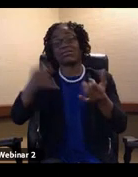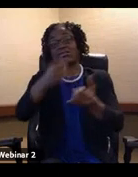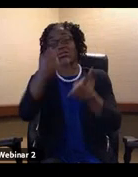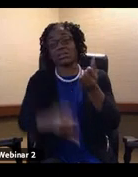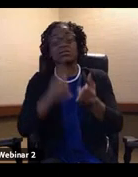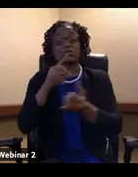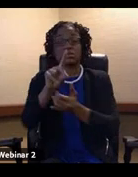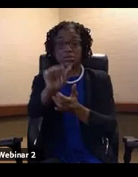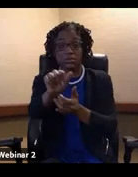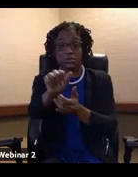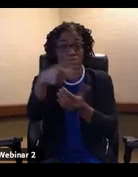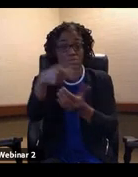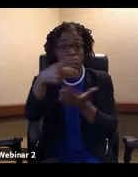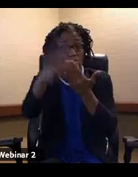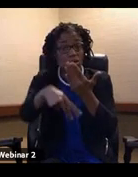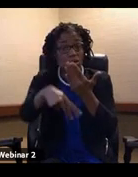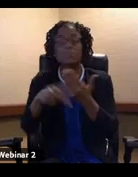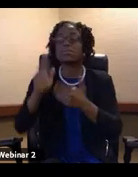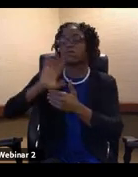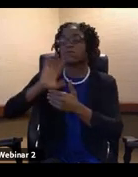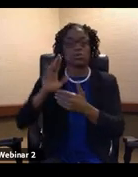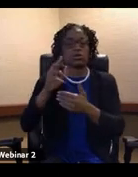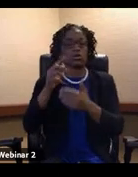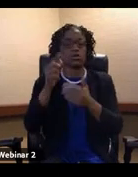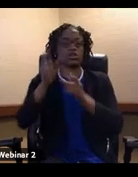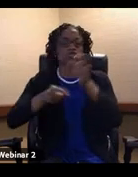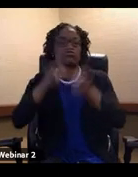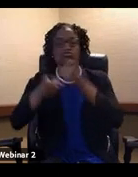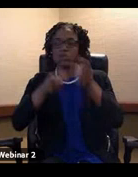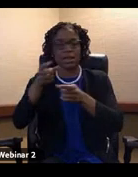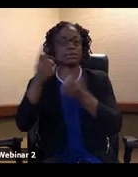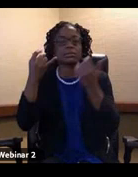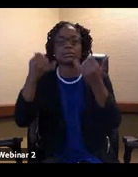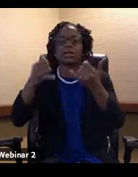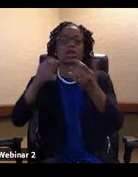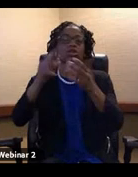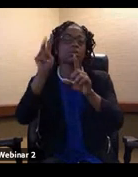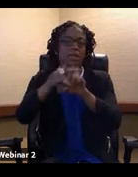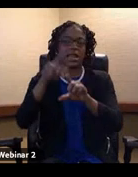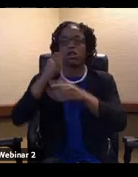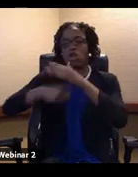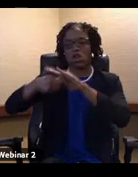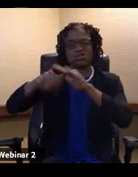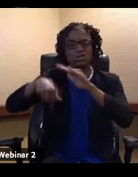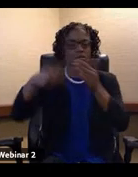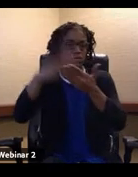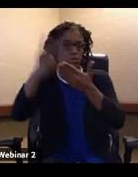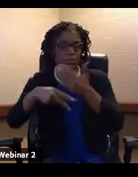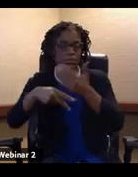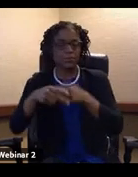And lastly, for the disability programs coming in, the former disability grantees who are now applying to do implementation under this program, they